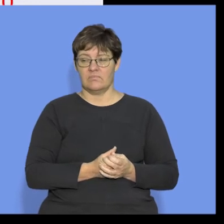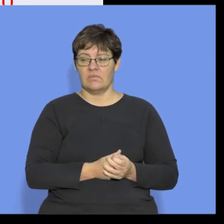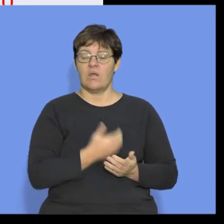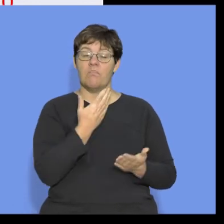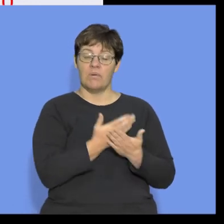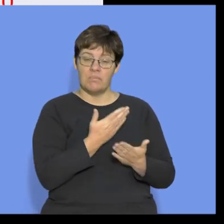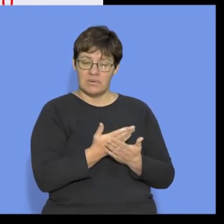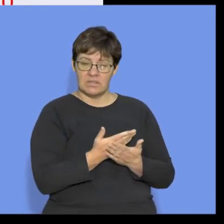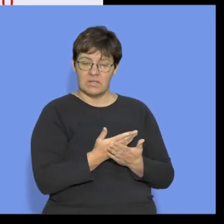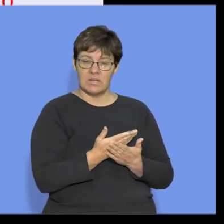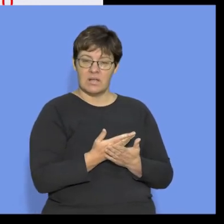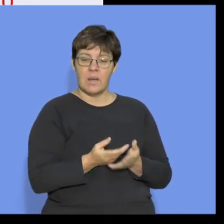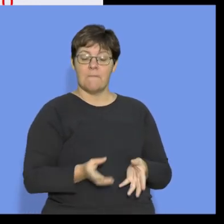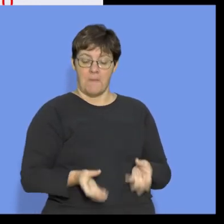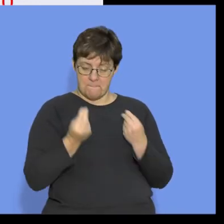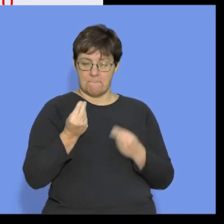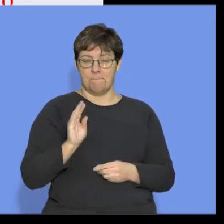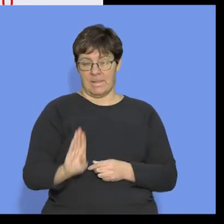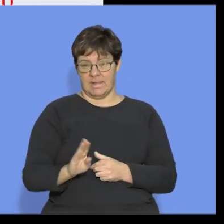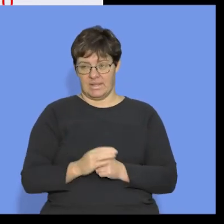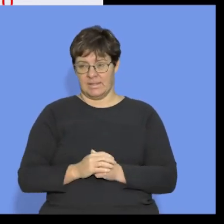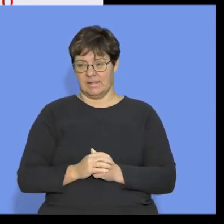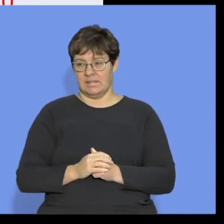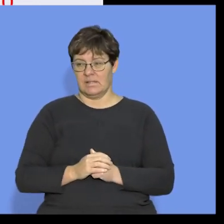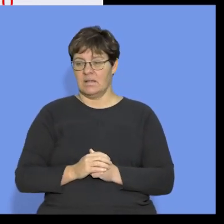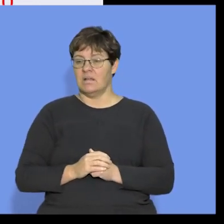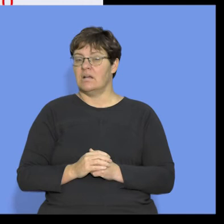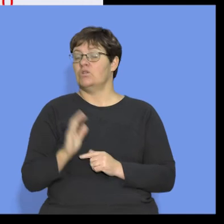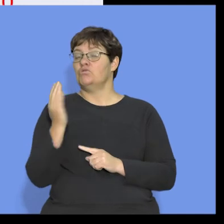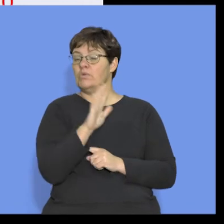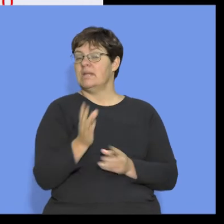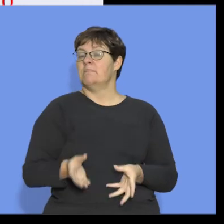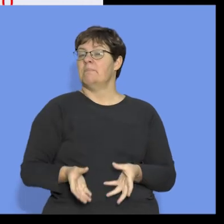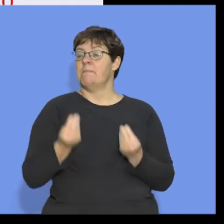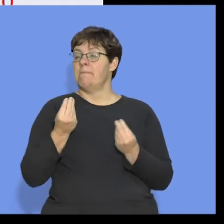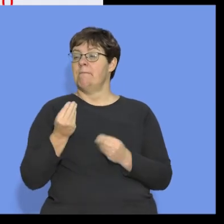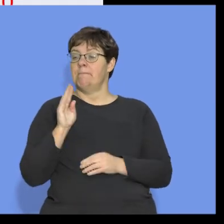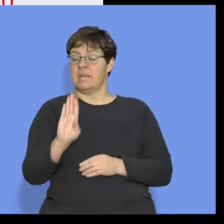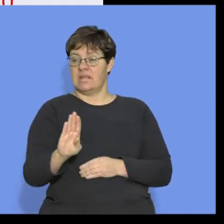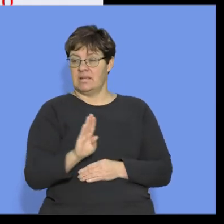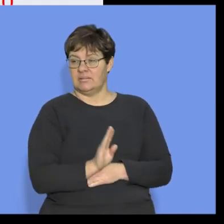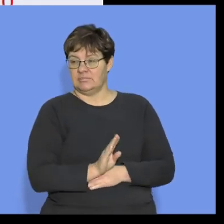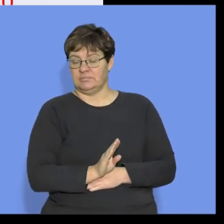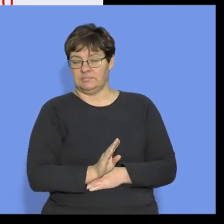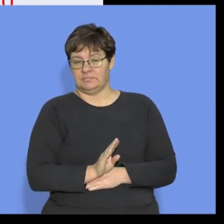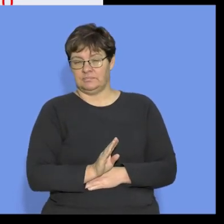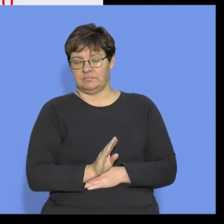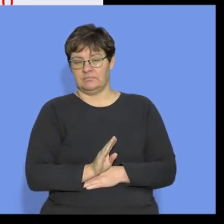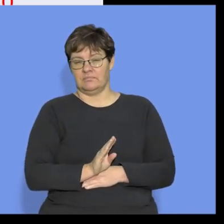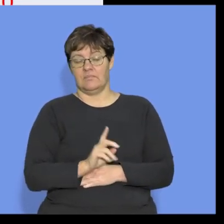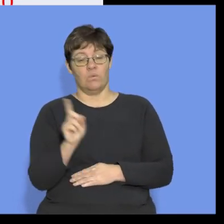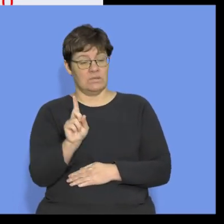the probability that we receive treatment B, a tree receive treatment B, that will be what?